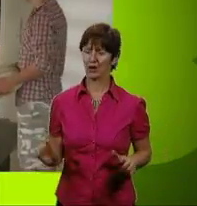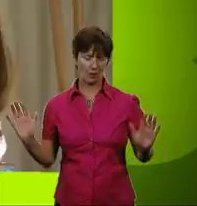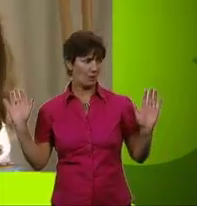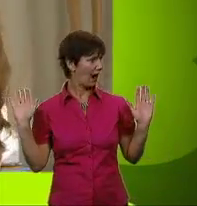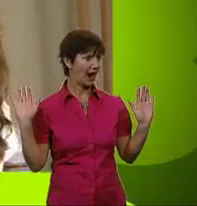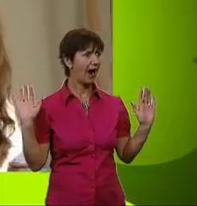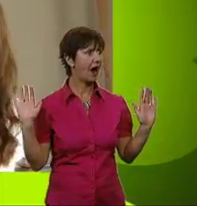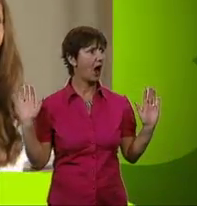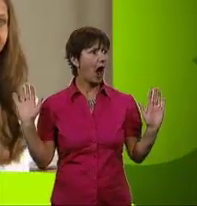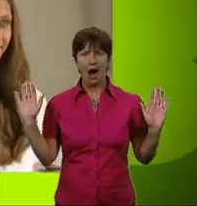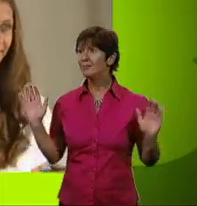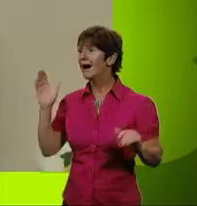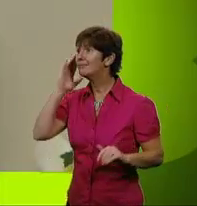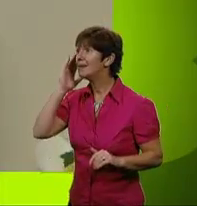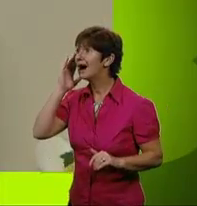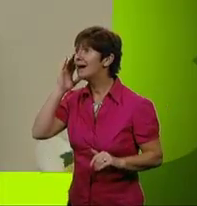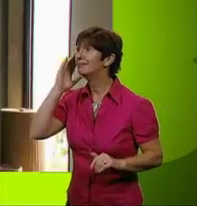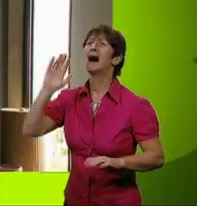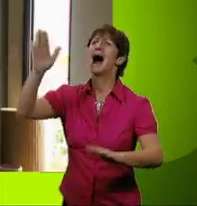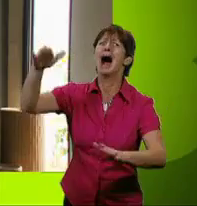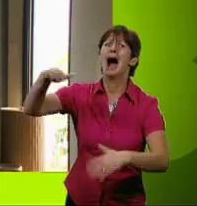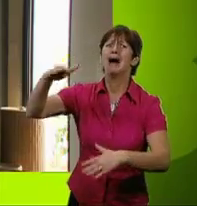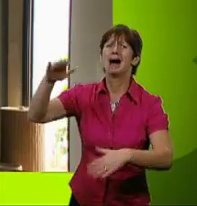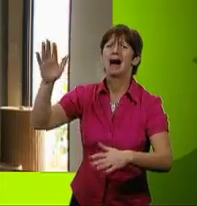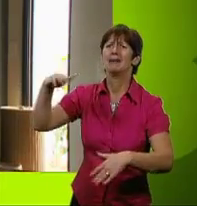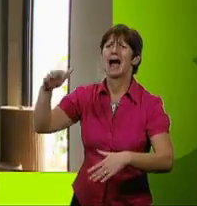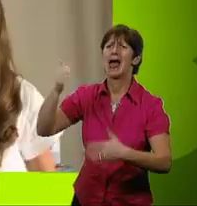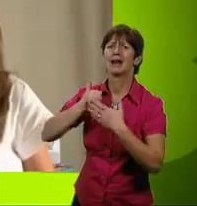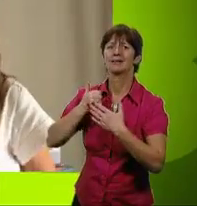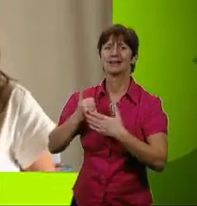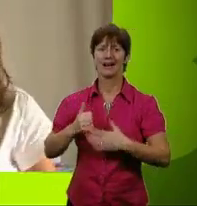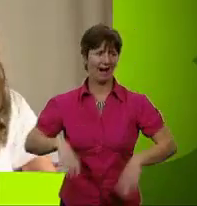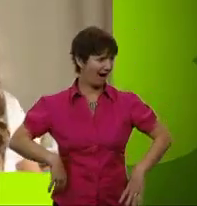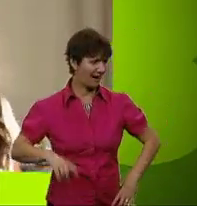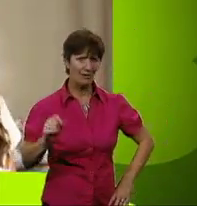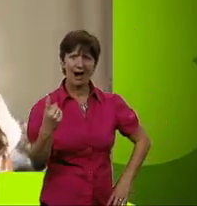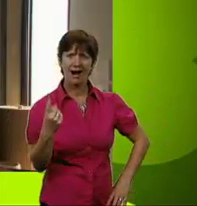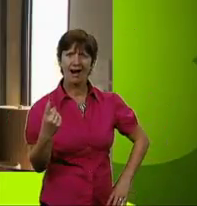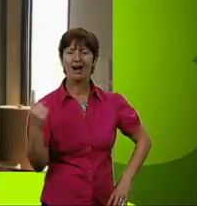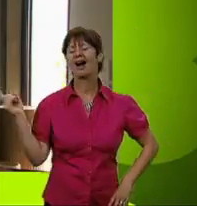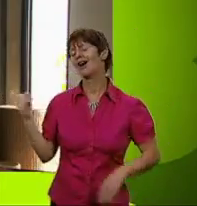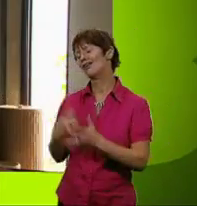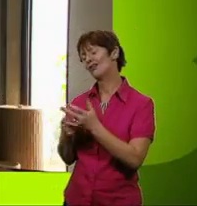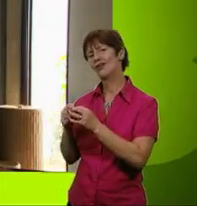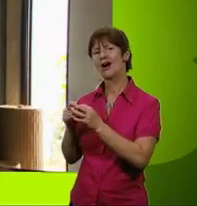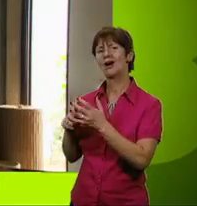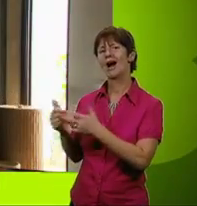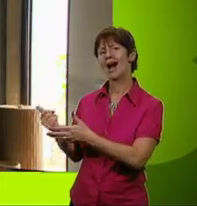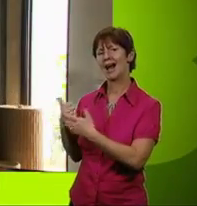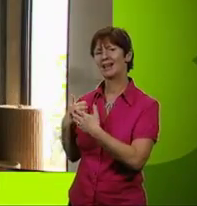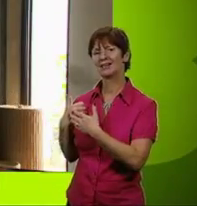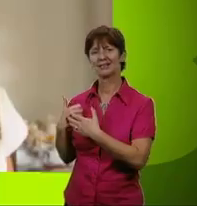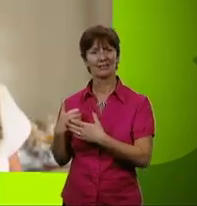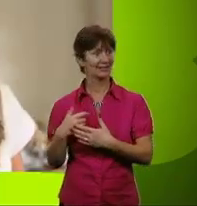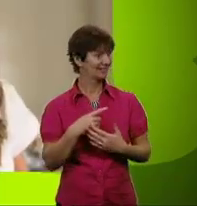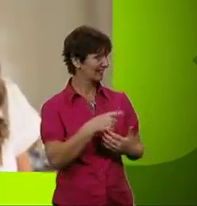Wow! Mum! Mum, help! What happened? Robbo helped. Did he